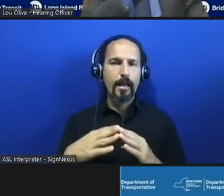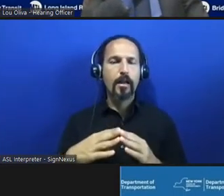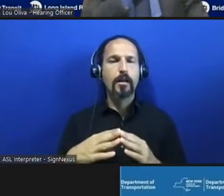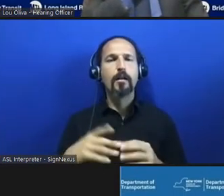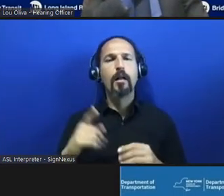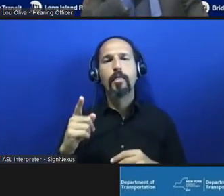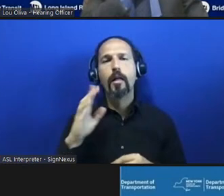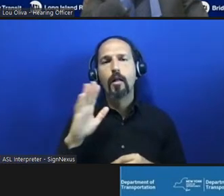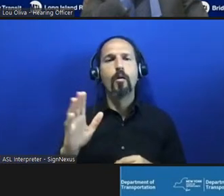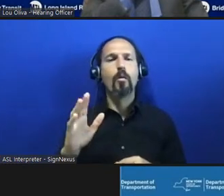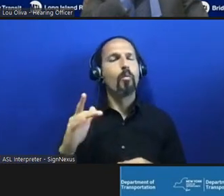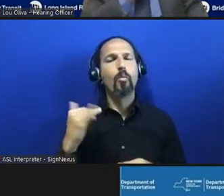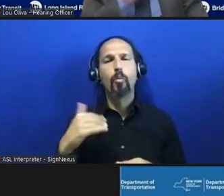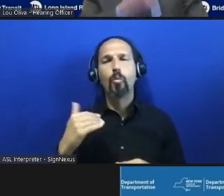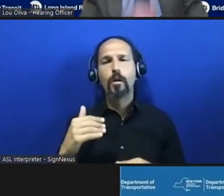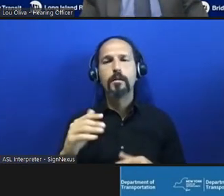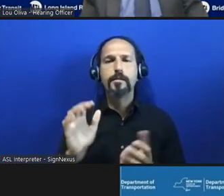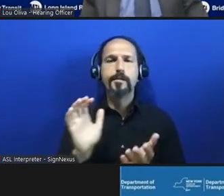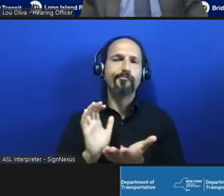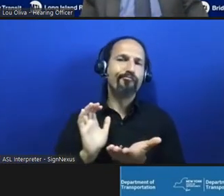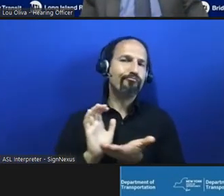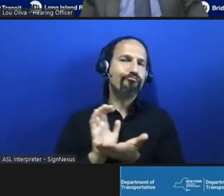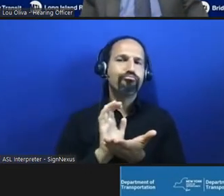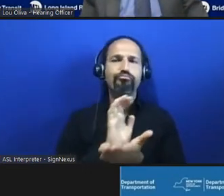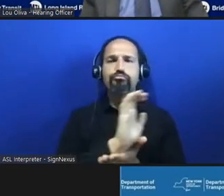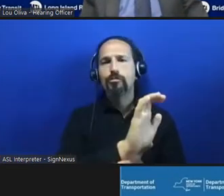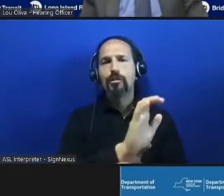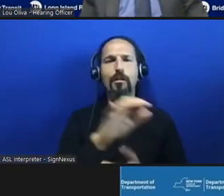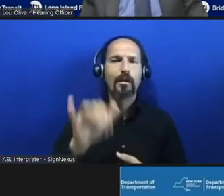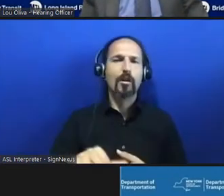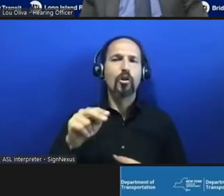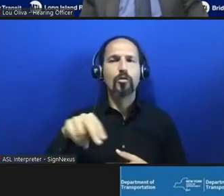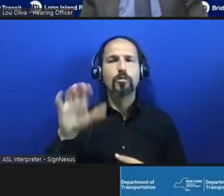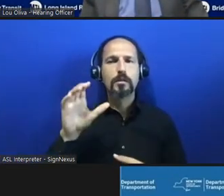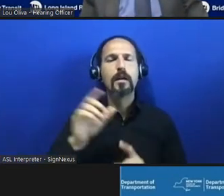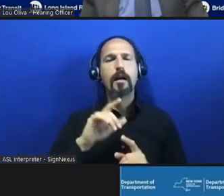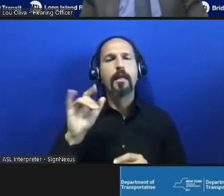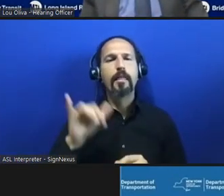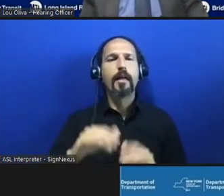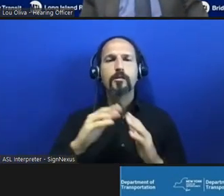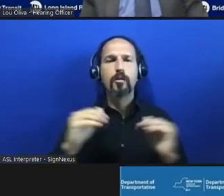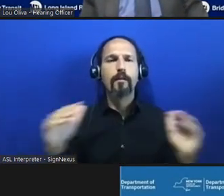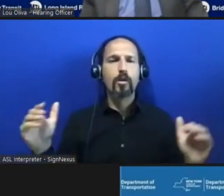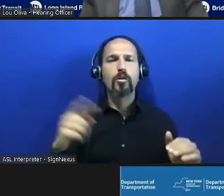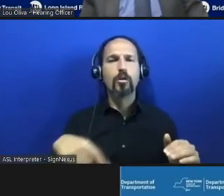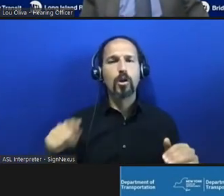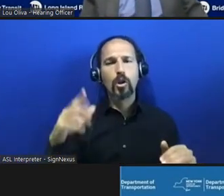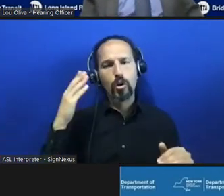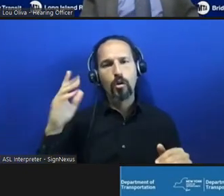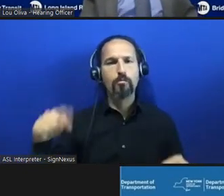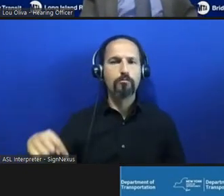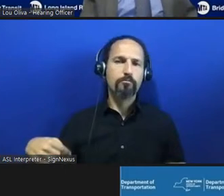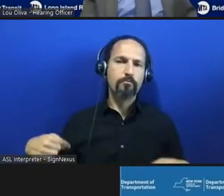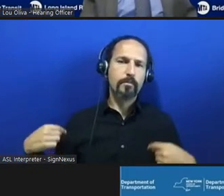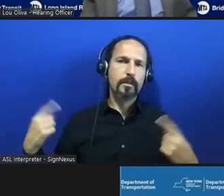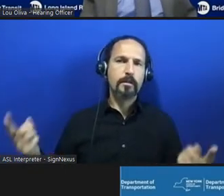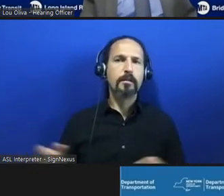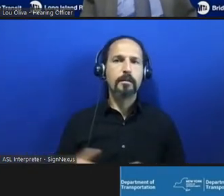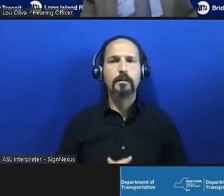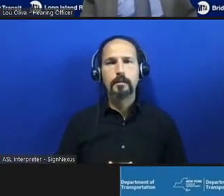pricing will accelerate gentrification of New York City and will undermine the diversity the city has long been known for